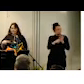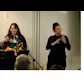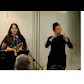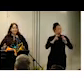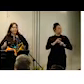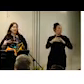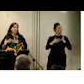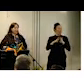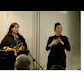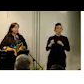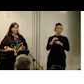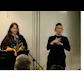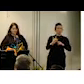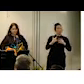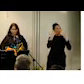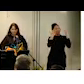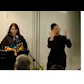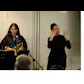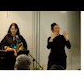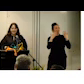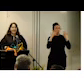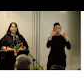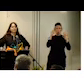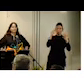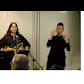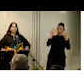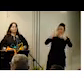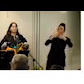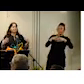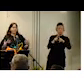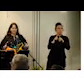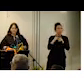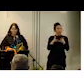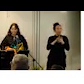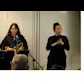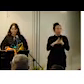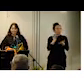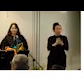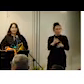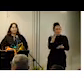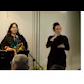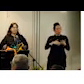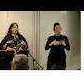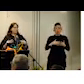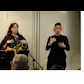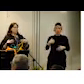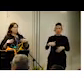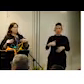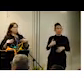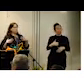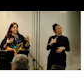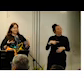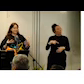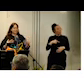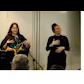it influences our thinking, our behavior, and our cognition. And this experience was a real light bulb moment for me. It made me realize I